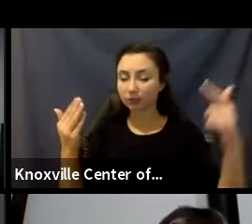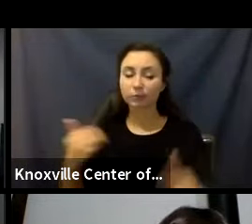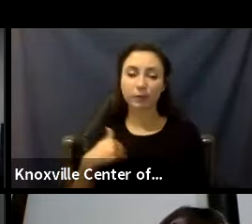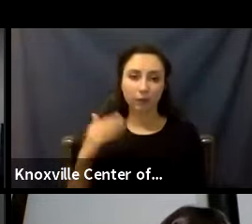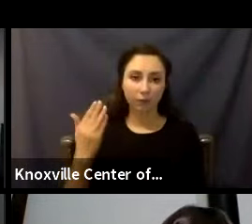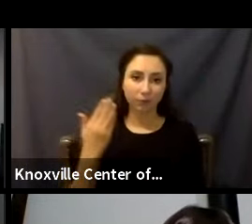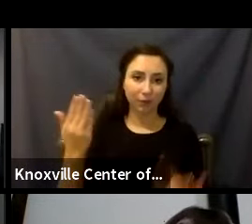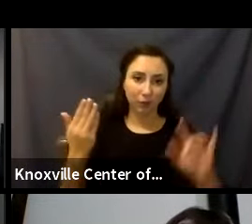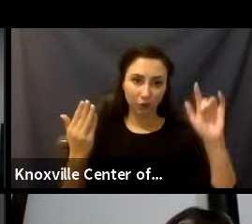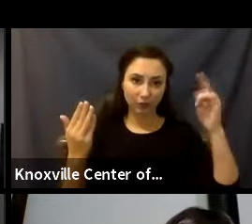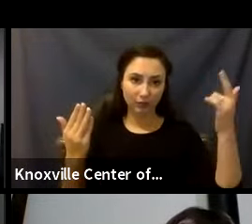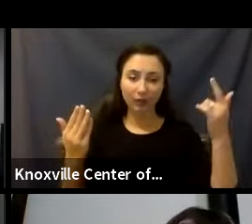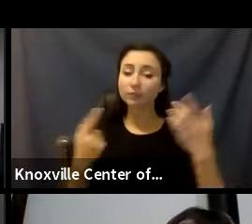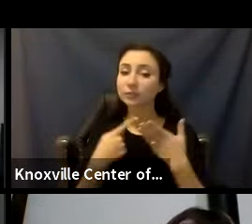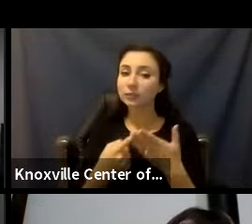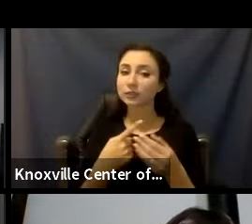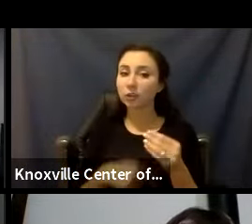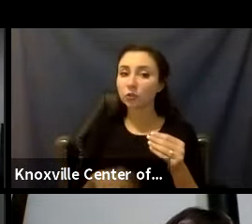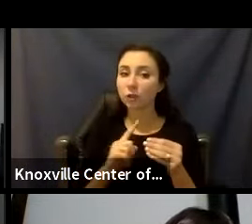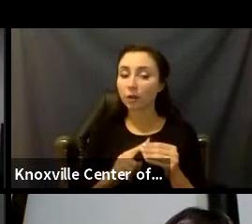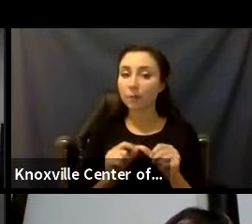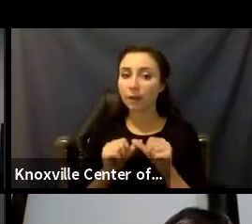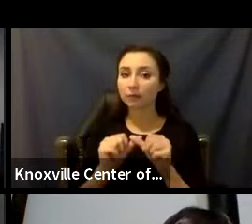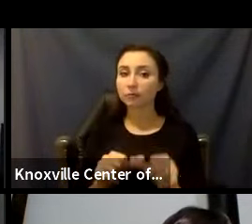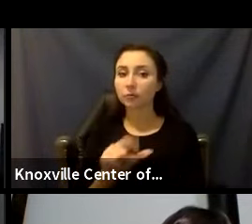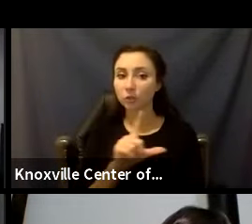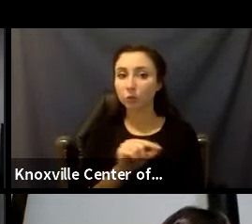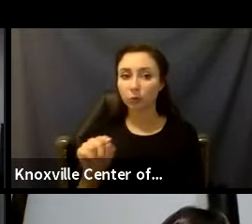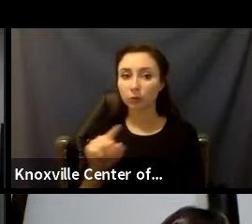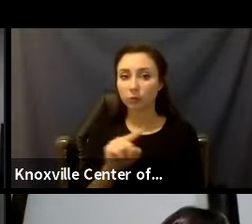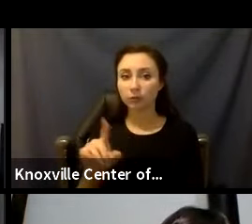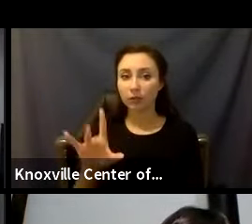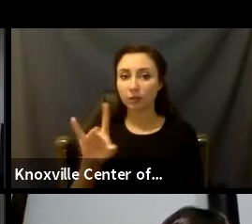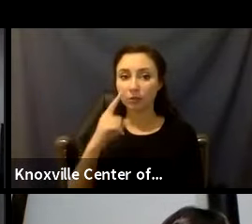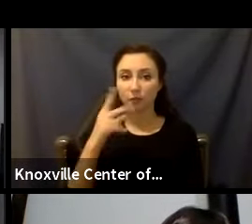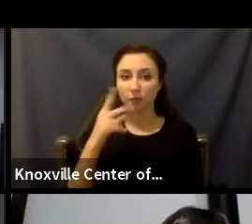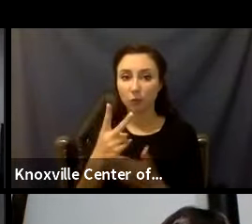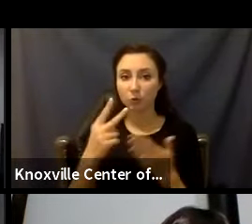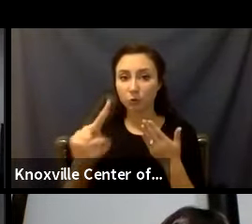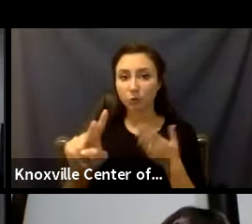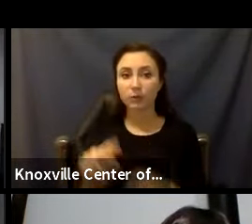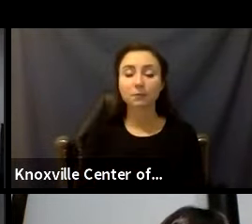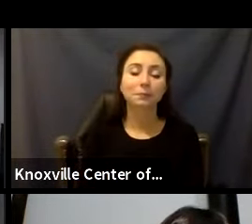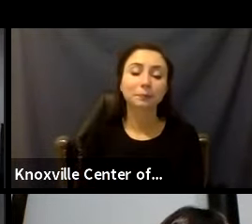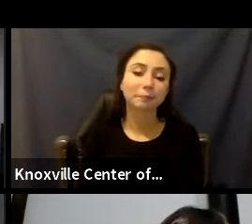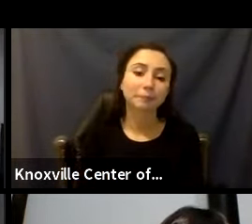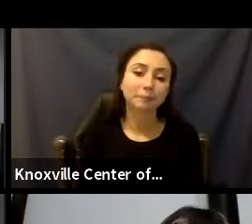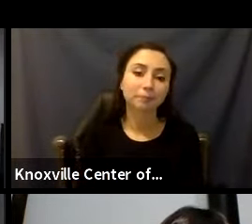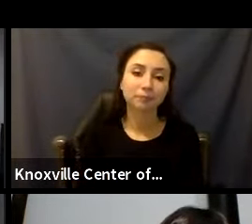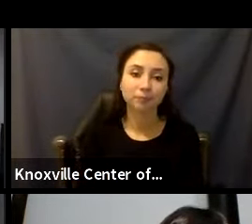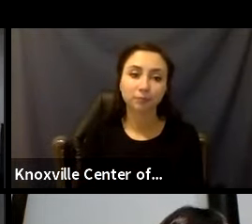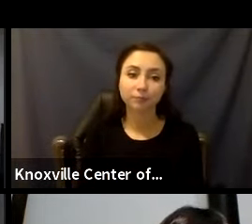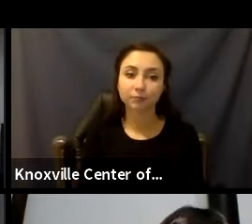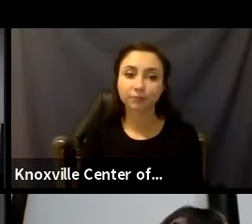second. Discussion on extension of 2020-8 for 2 weeks.